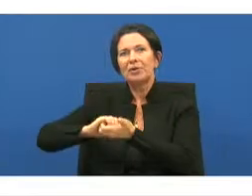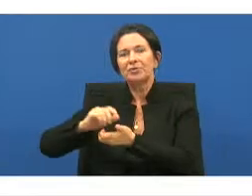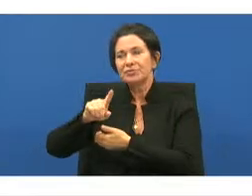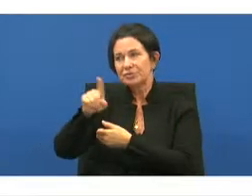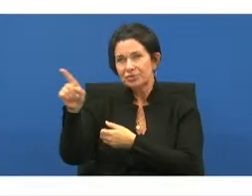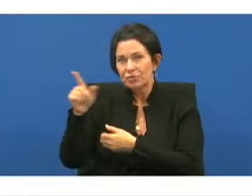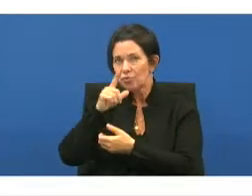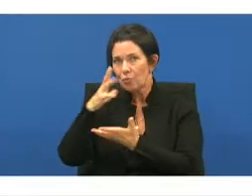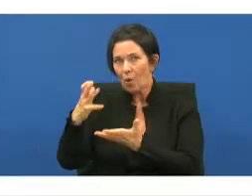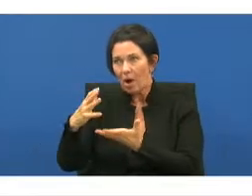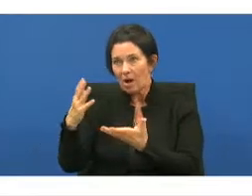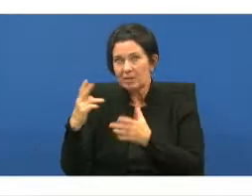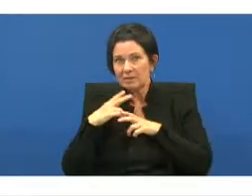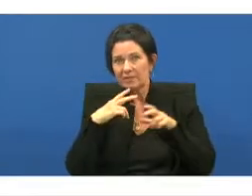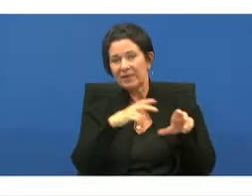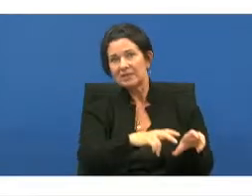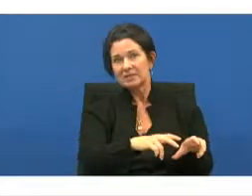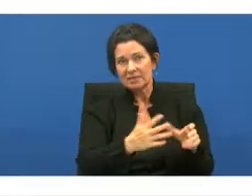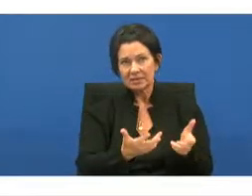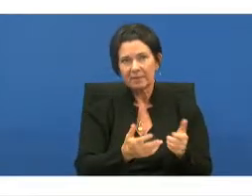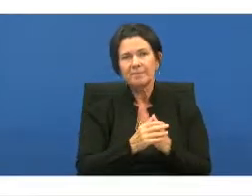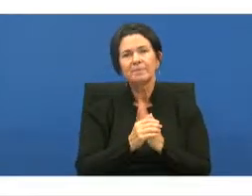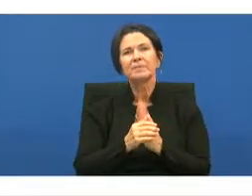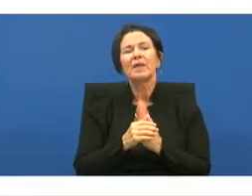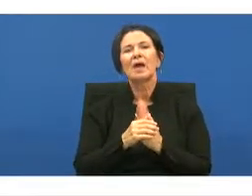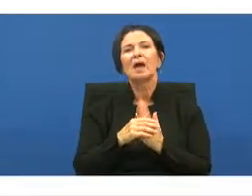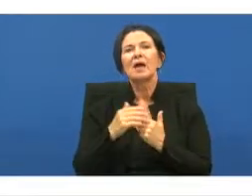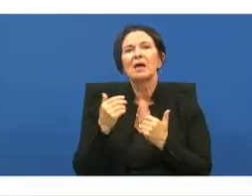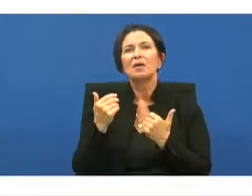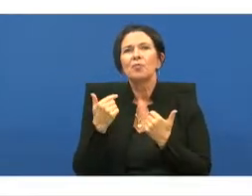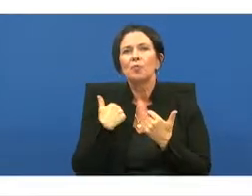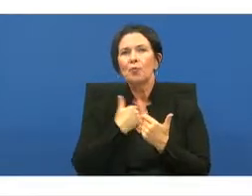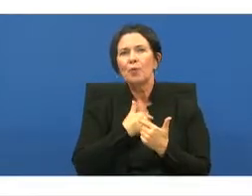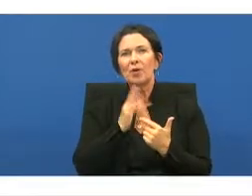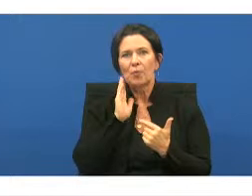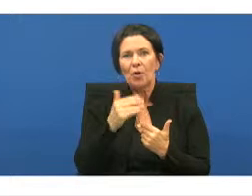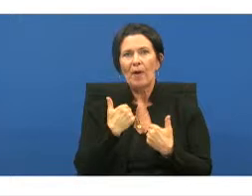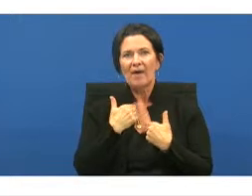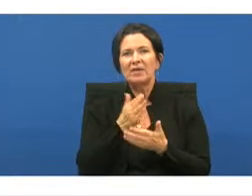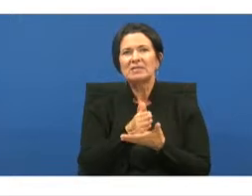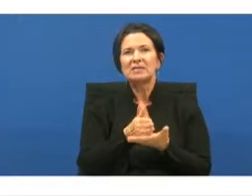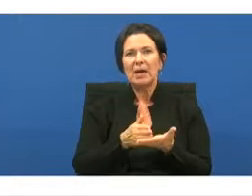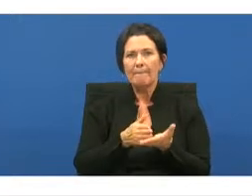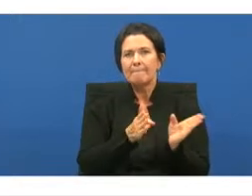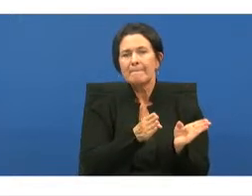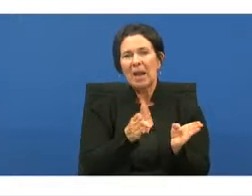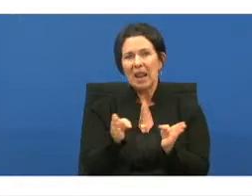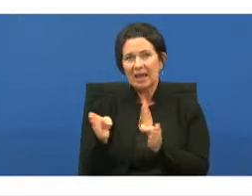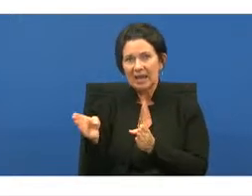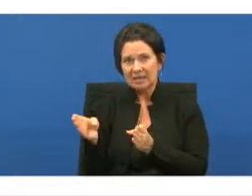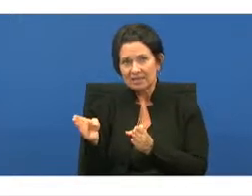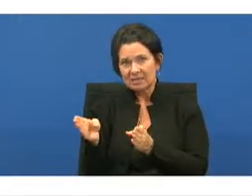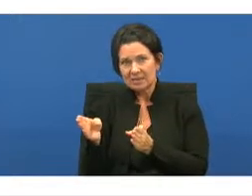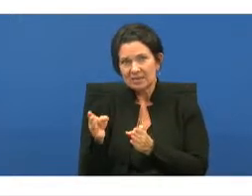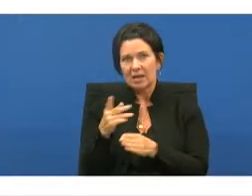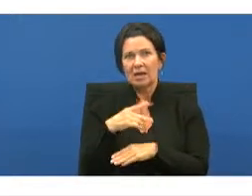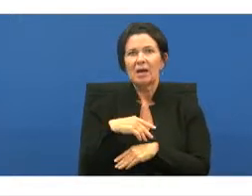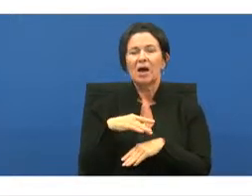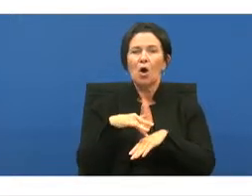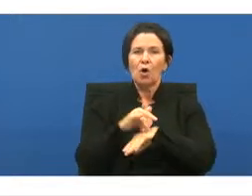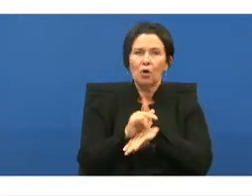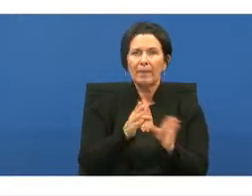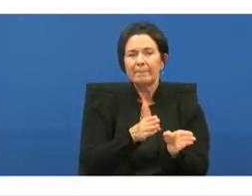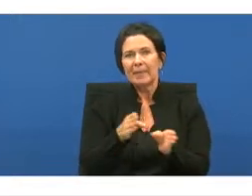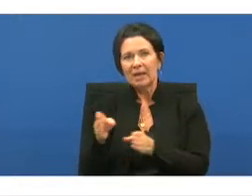gathering insight into the marketplace. We'll put together some preliminary plans, preliminary budget,